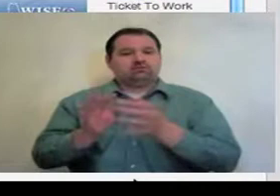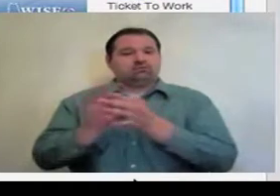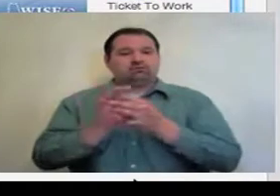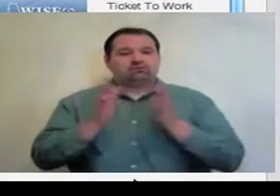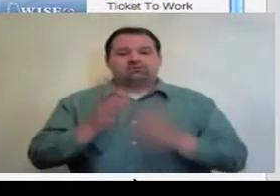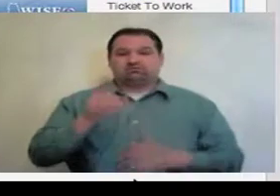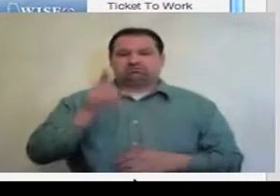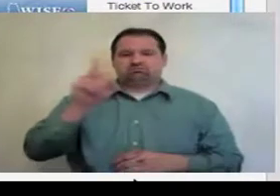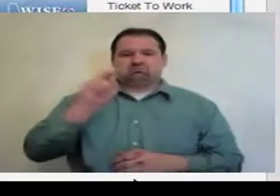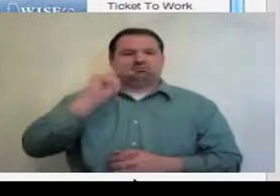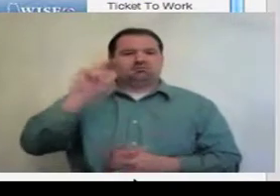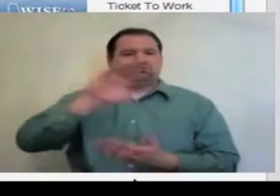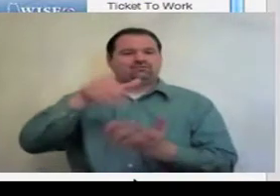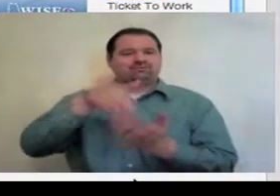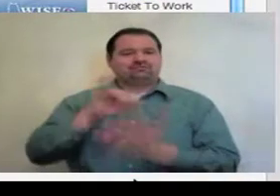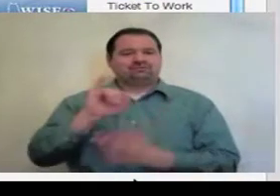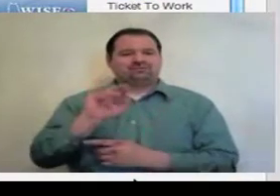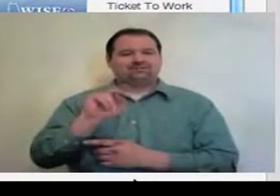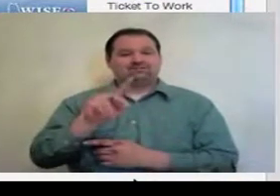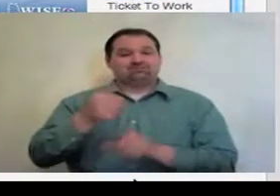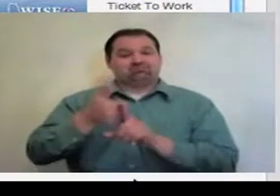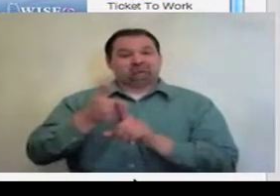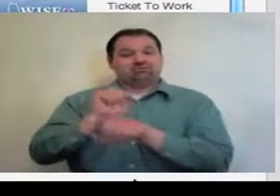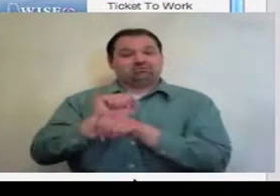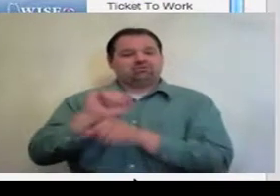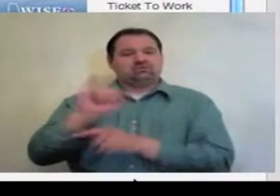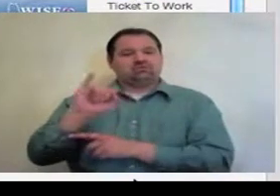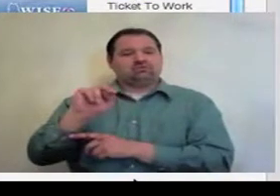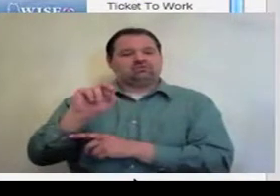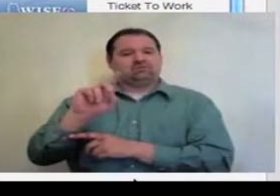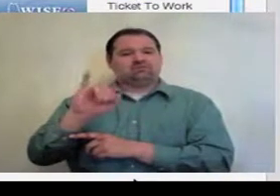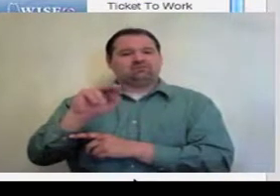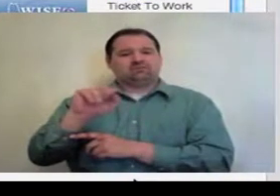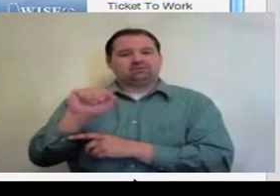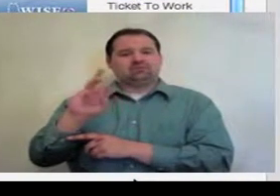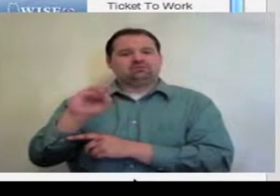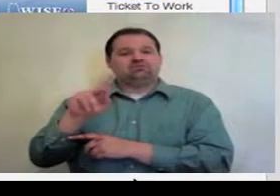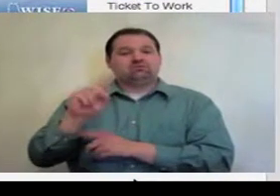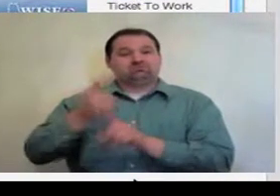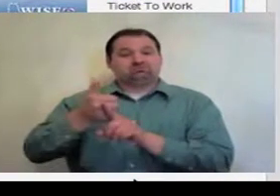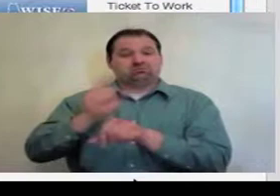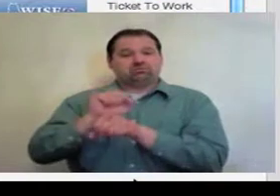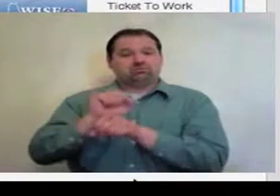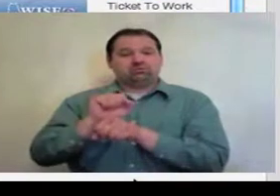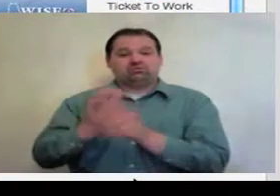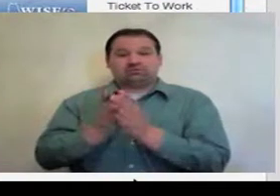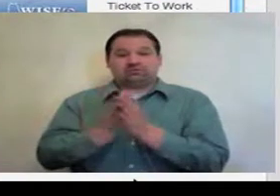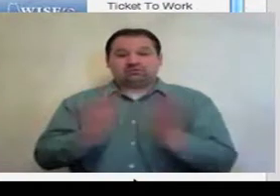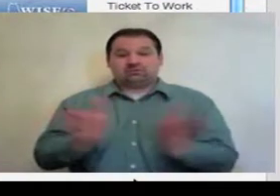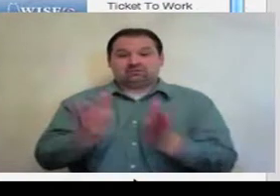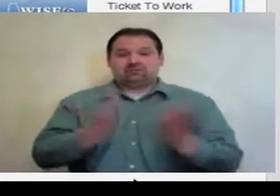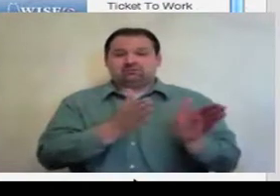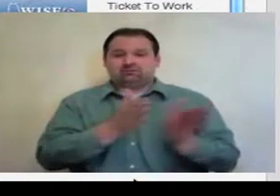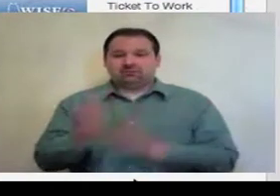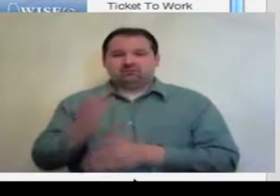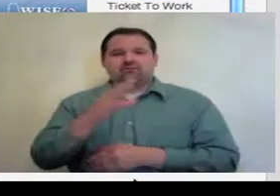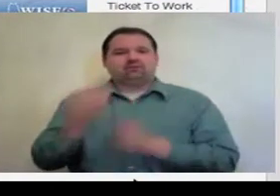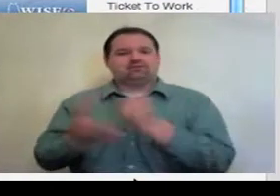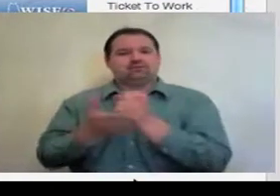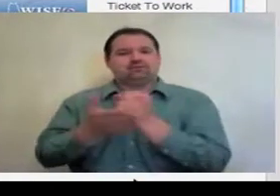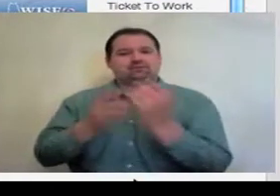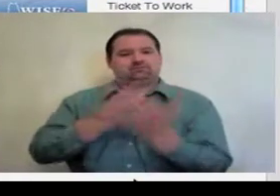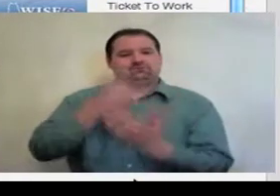for parts of Northern Central Indiana. I work with Indiana Works, which is the Work Incentive Planning and Assistance Project